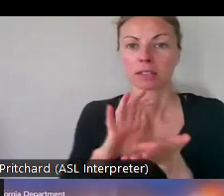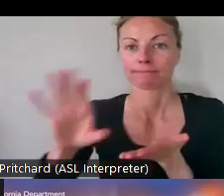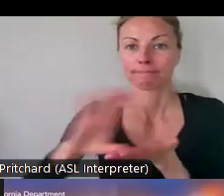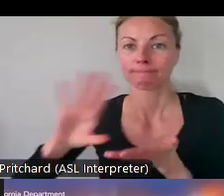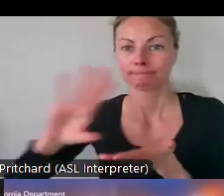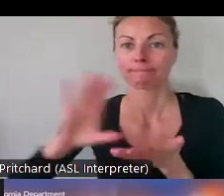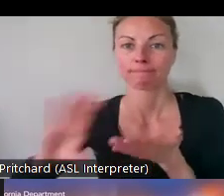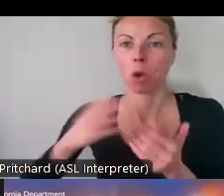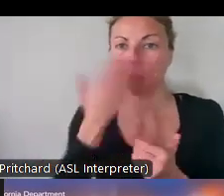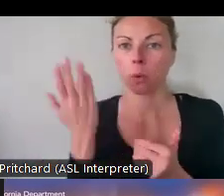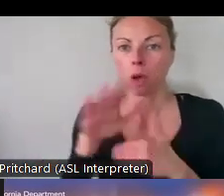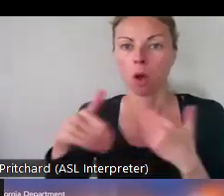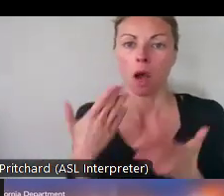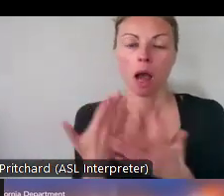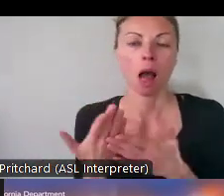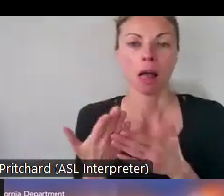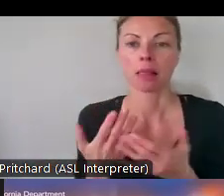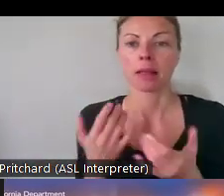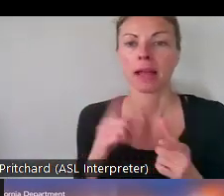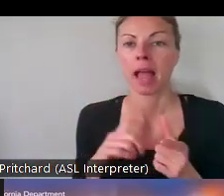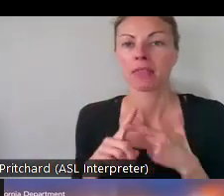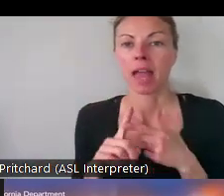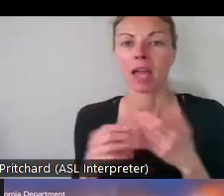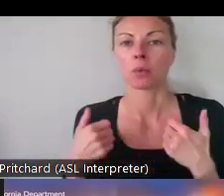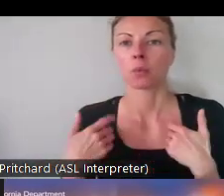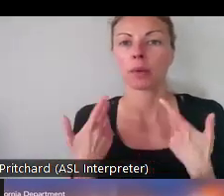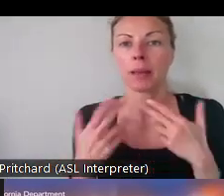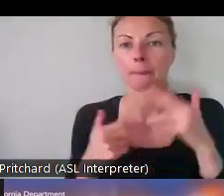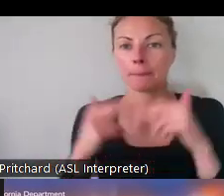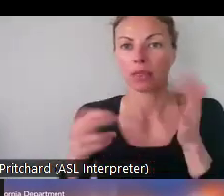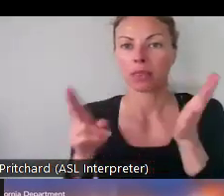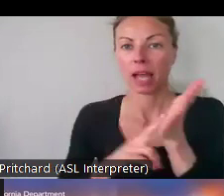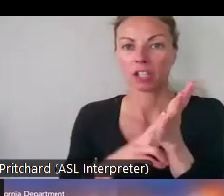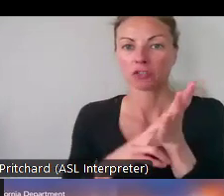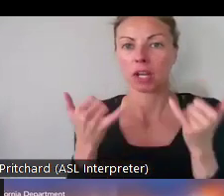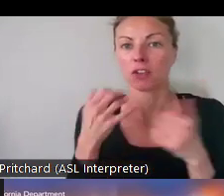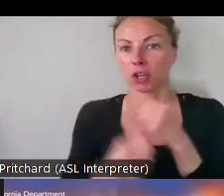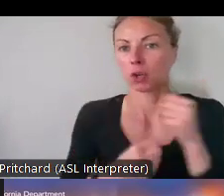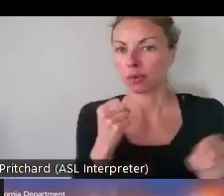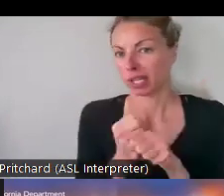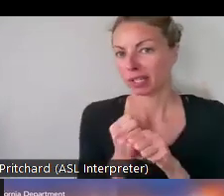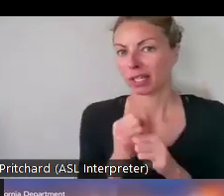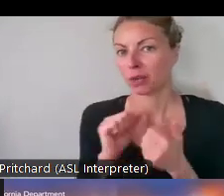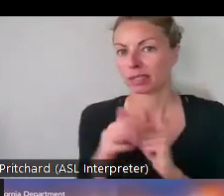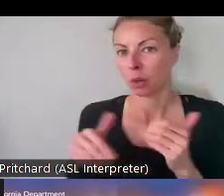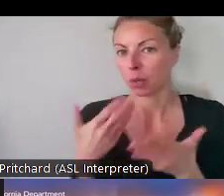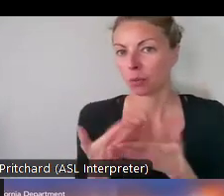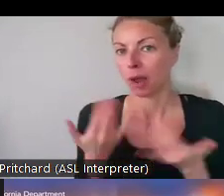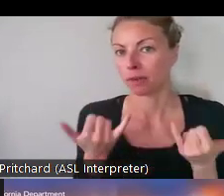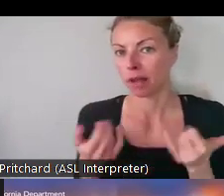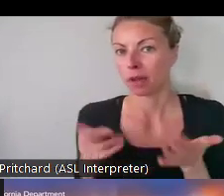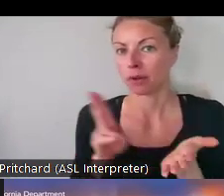We then use these allocations to build in the contract for the current year, and that is what is released to the network.